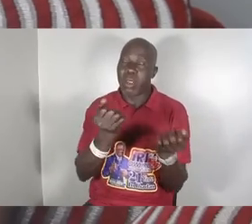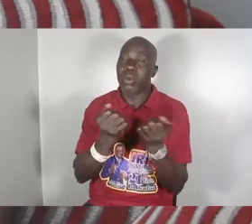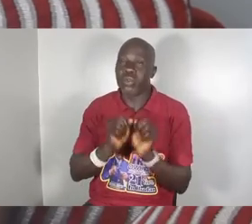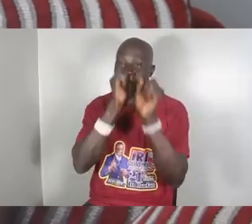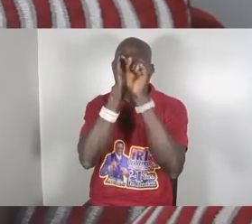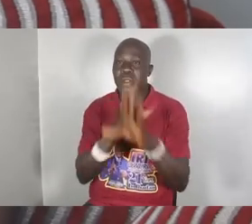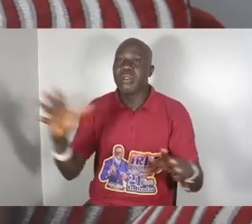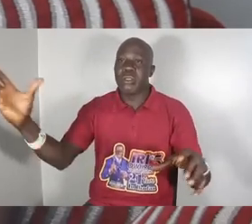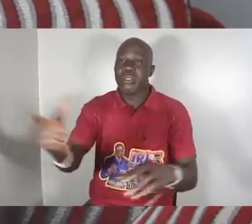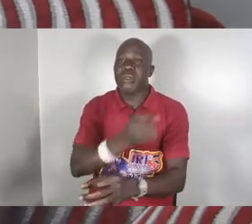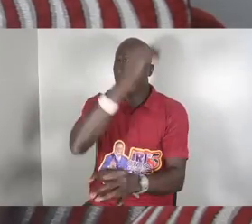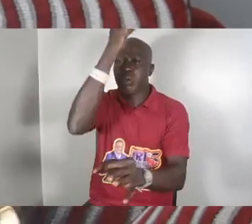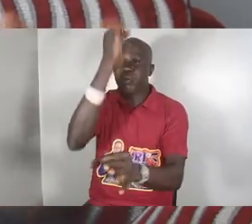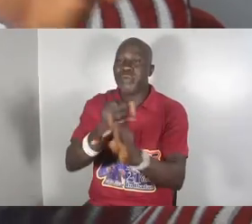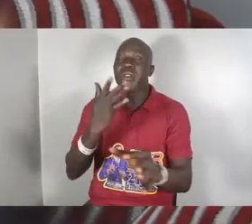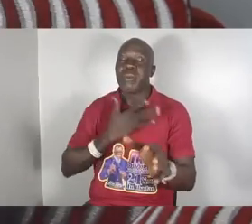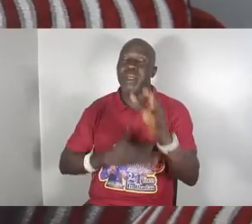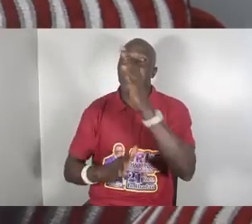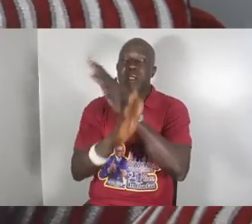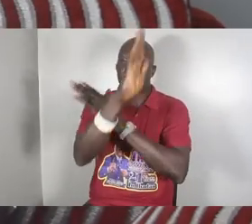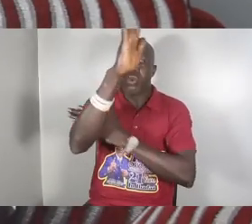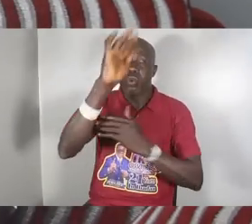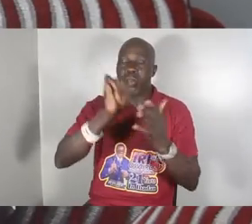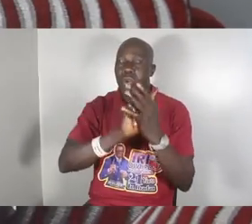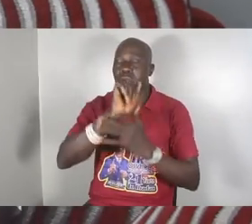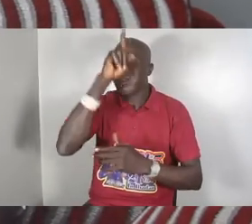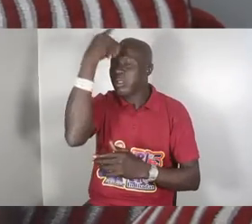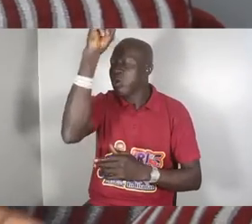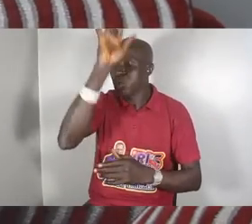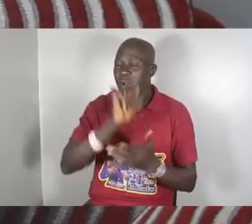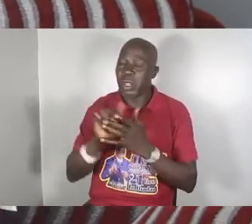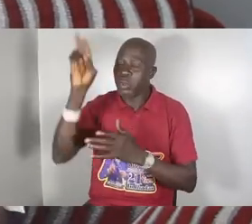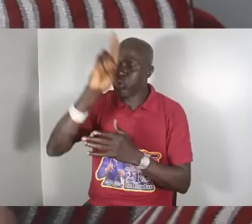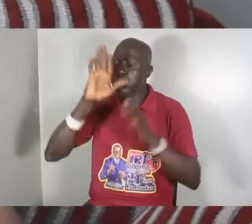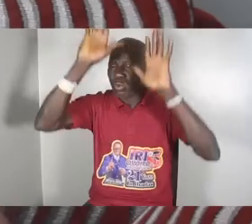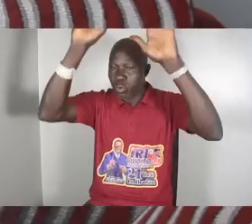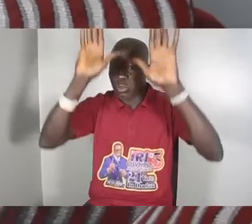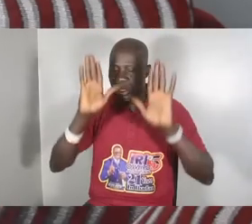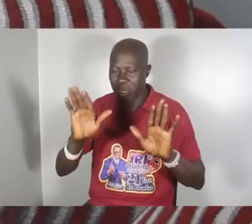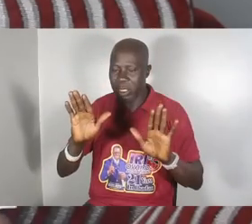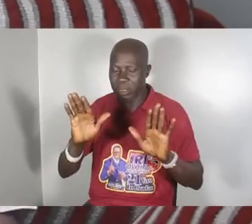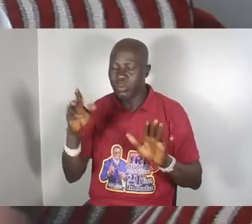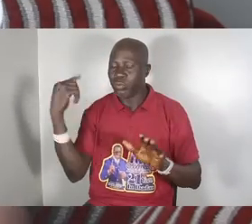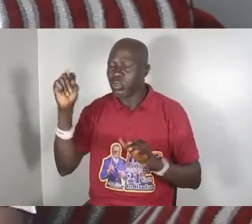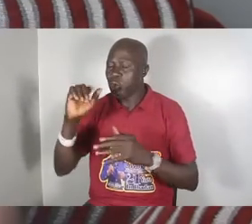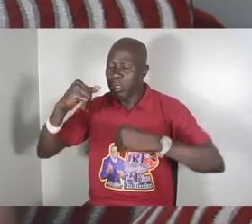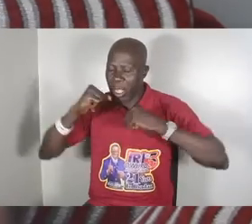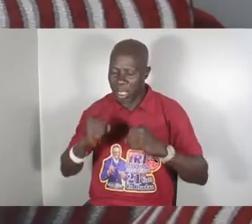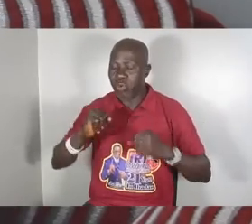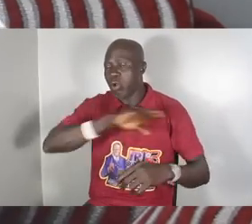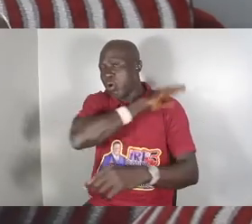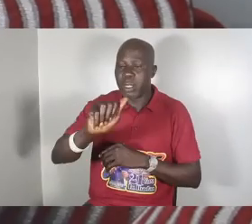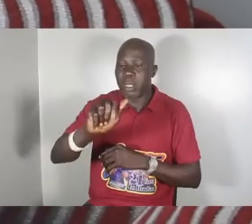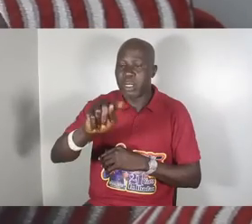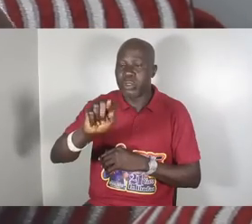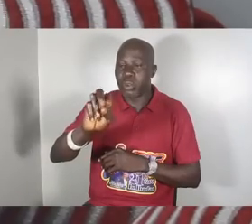give you your soul baba wa di ola tomorrow e to a pade nbe you na miss la gbara Olorun by the grace of God iyen nikan ko not only that le ma togo